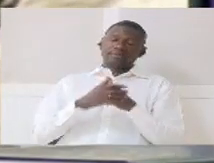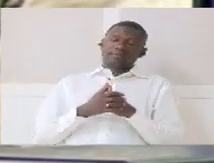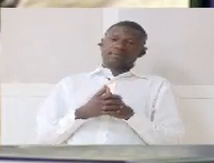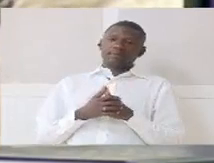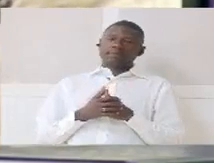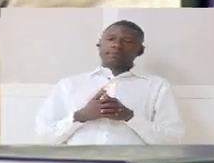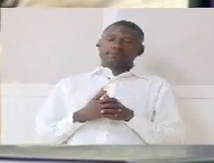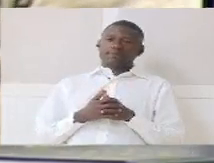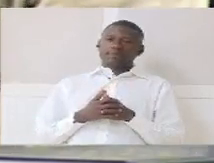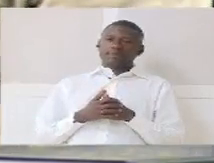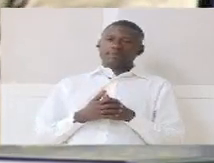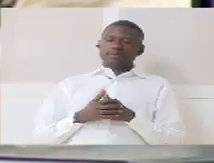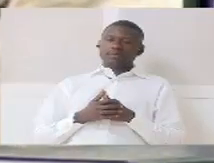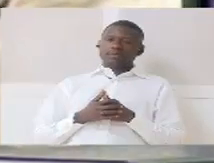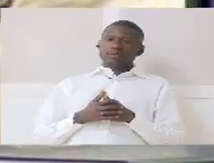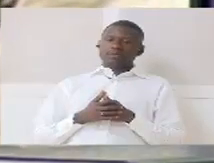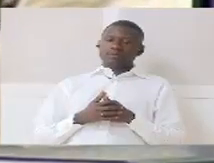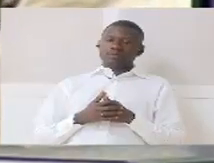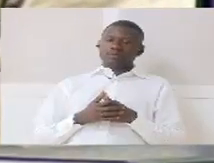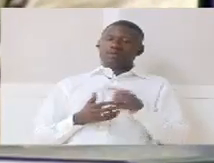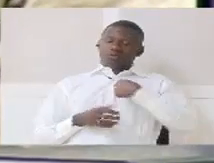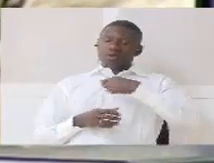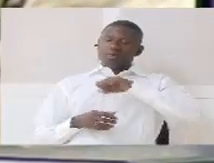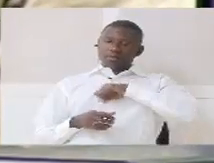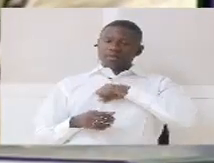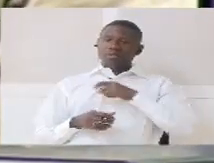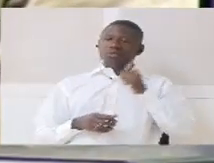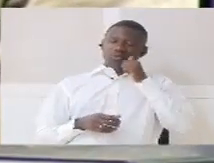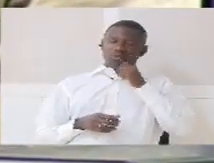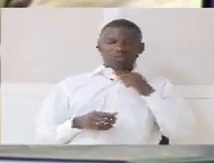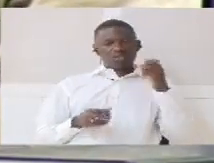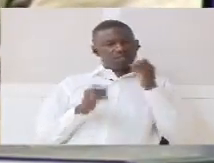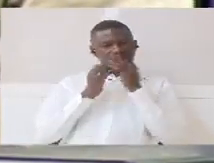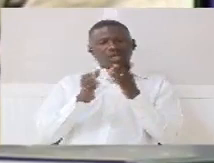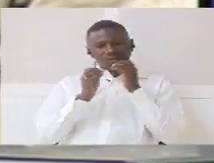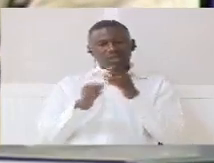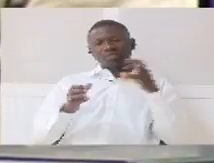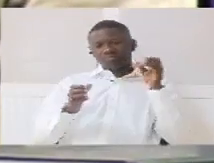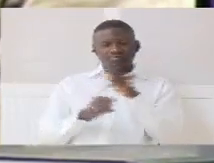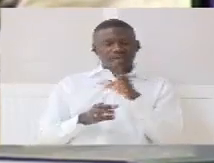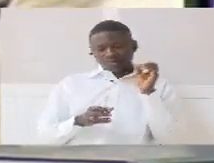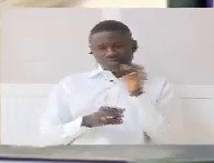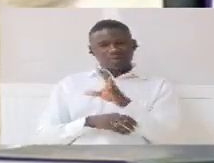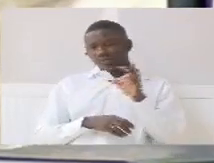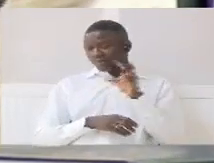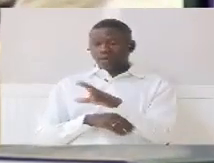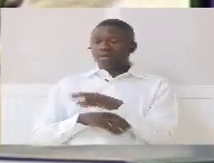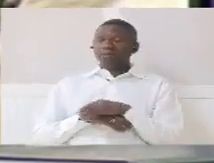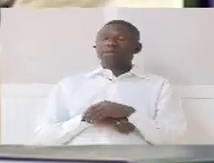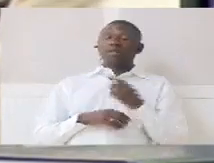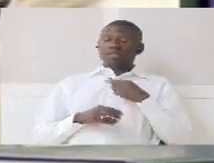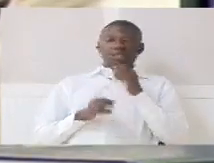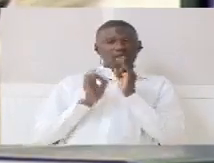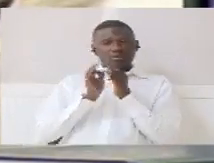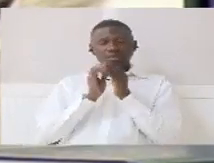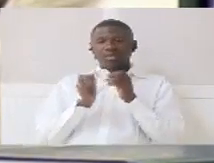So I am the one that used to say all these things. Each time I opportunity go to the meeting, the sister forces and tell them